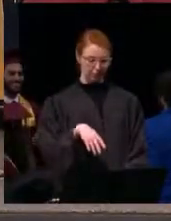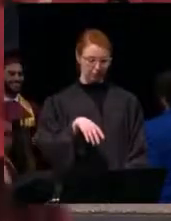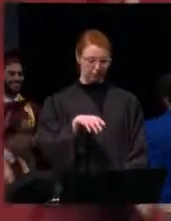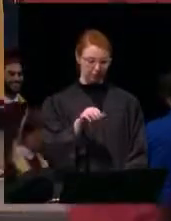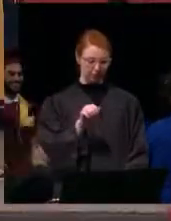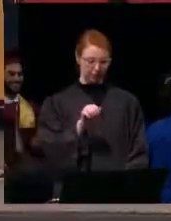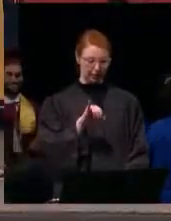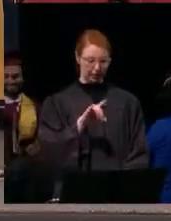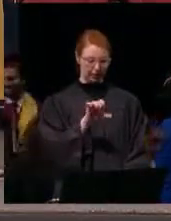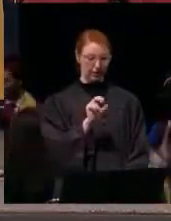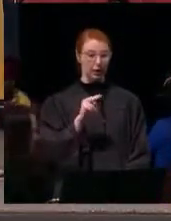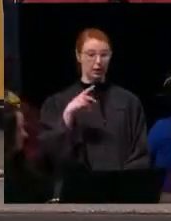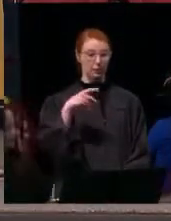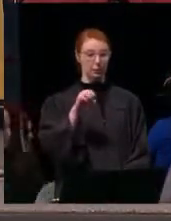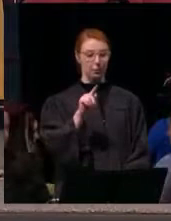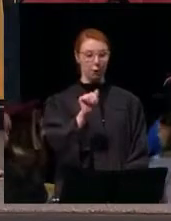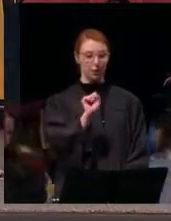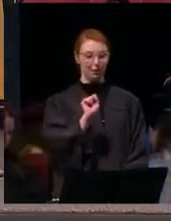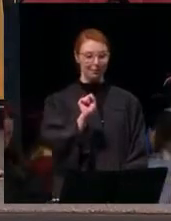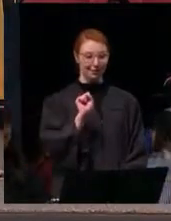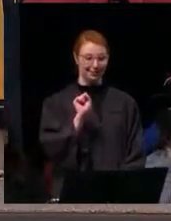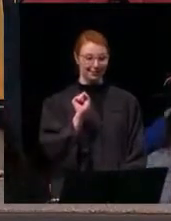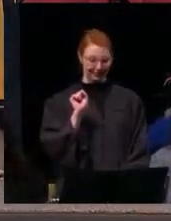Aiden Potus.